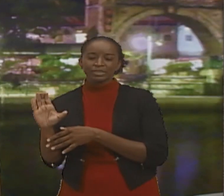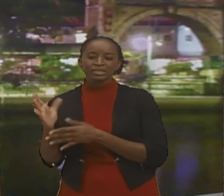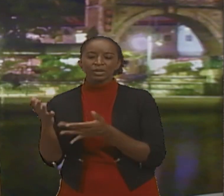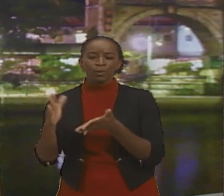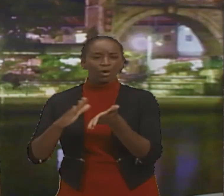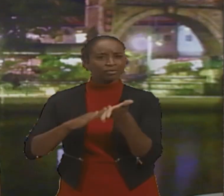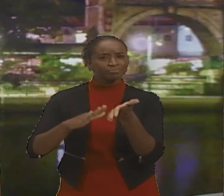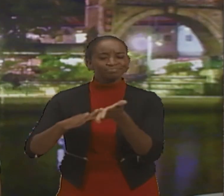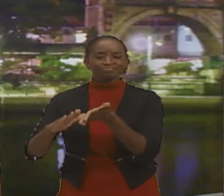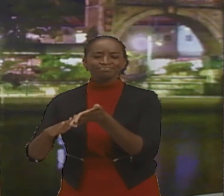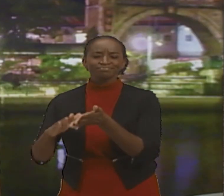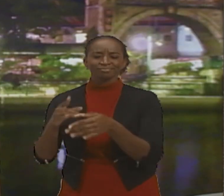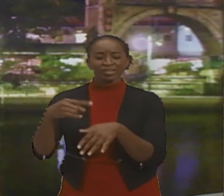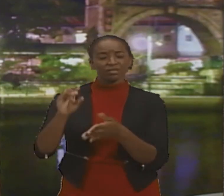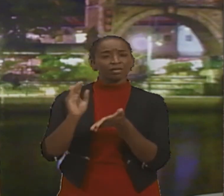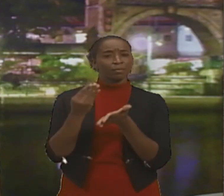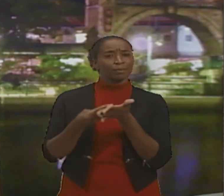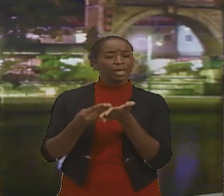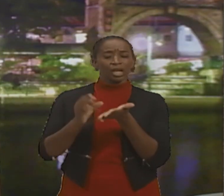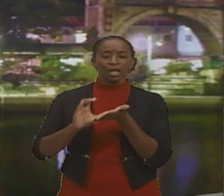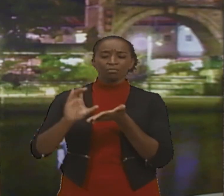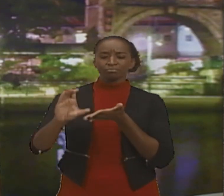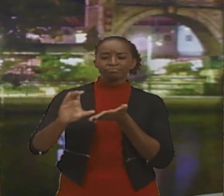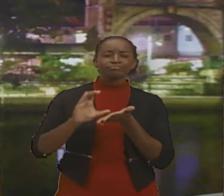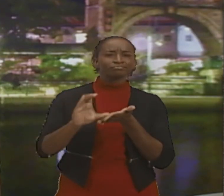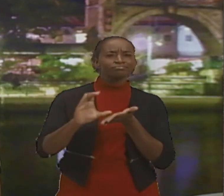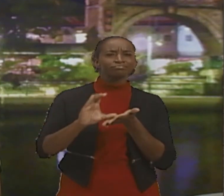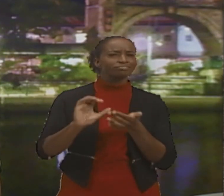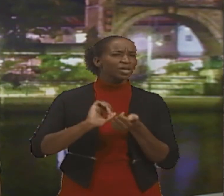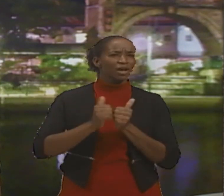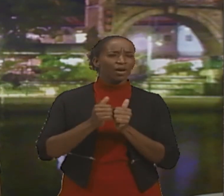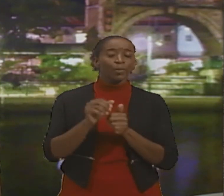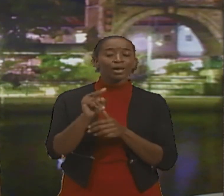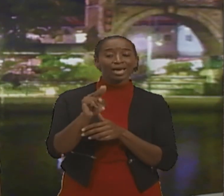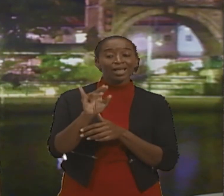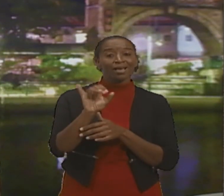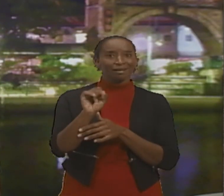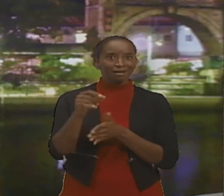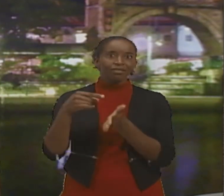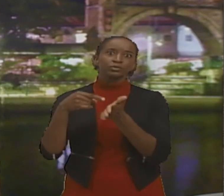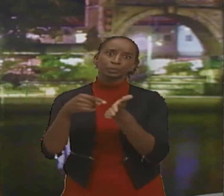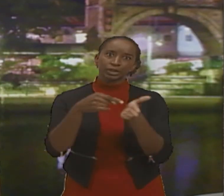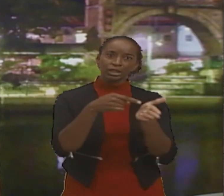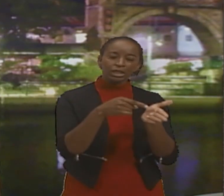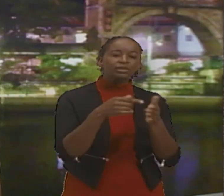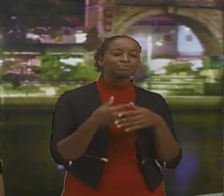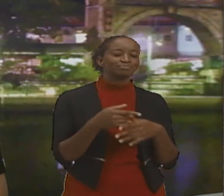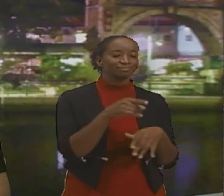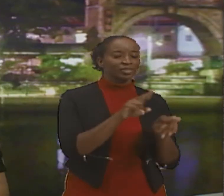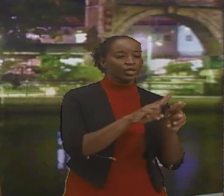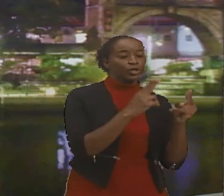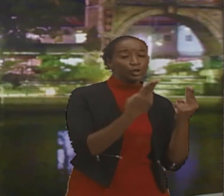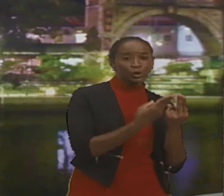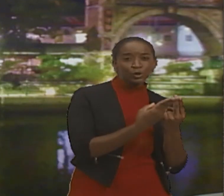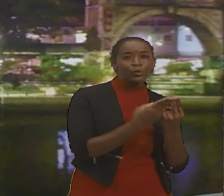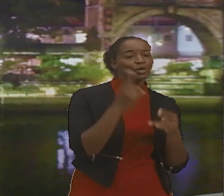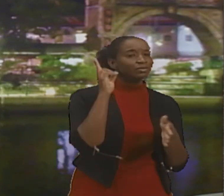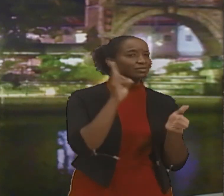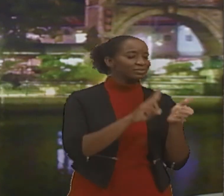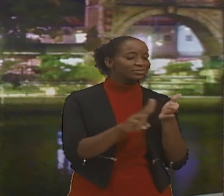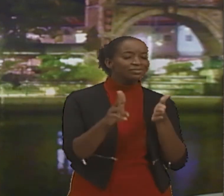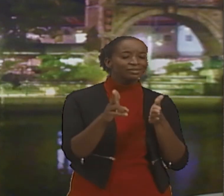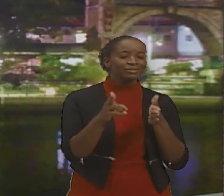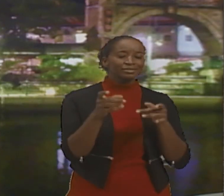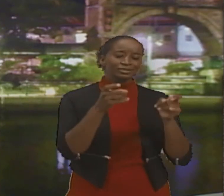severance for these workers will be paid through the National Insurance Scheme. But the union's Deputy General Secretary and Director of Organizing,